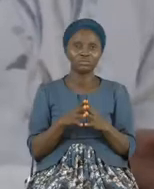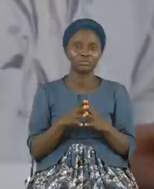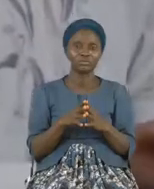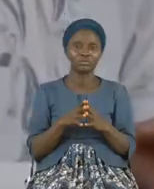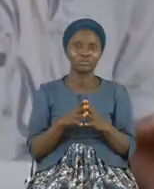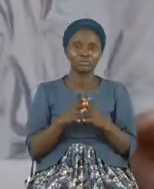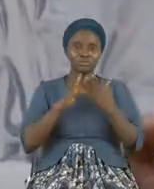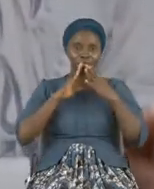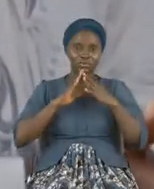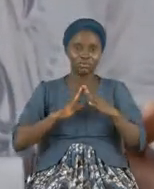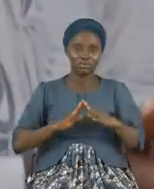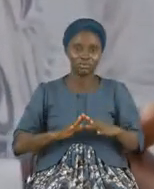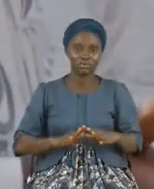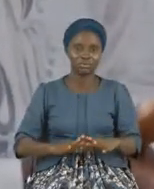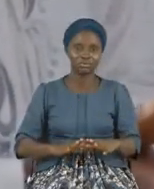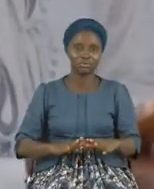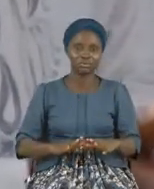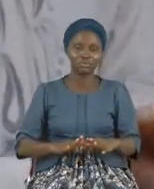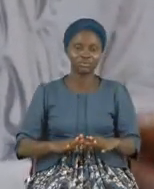Serene, peaceful